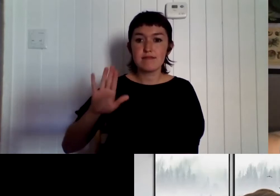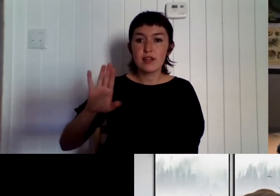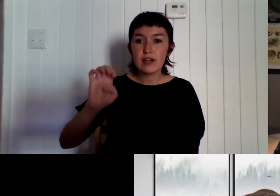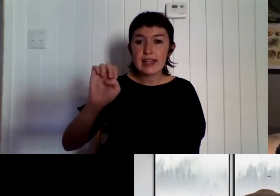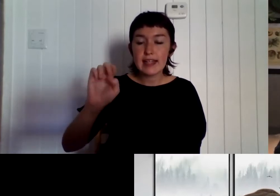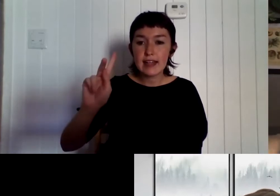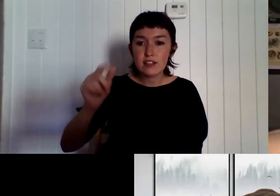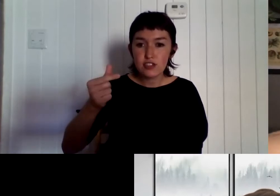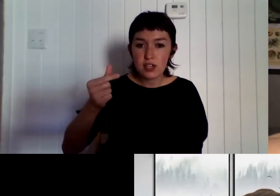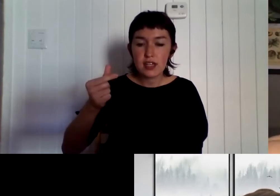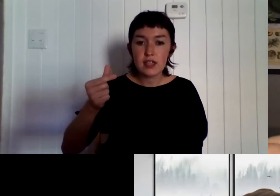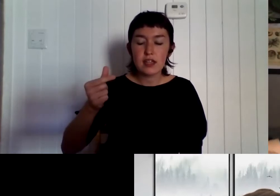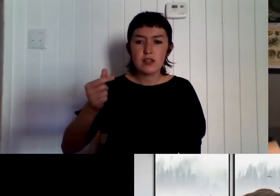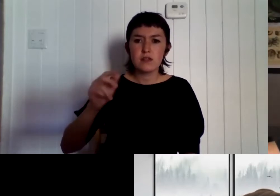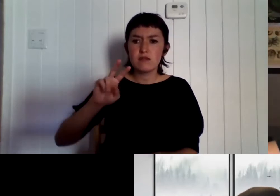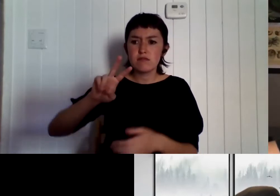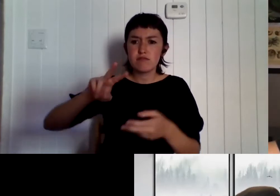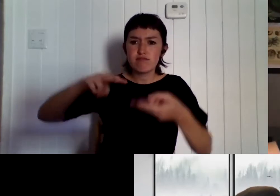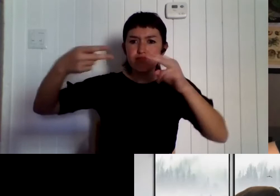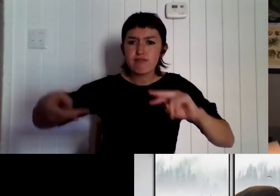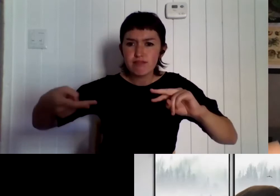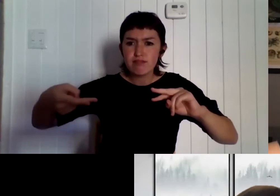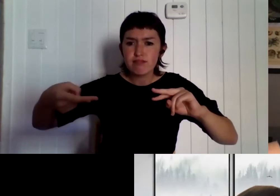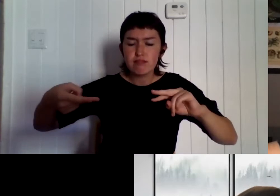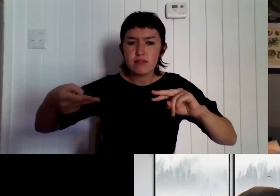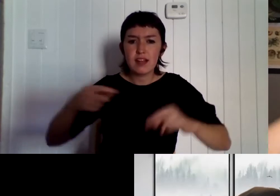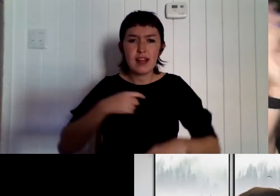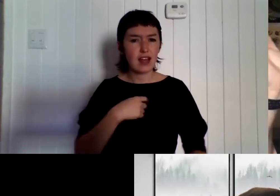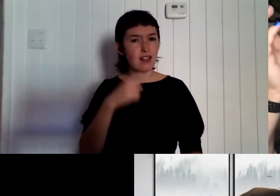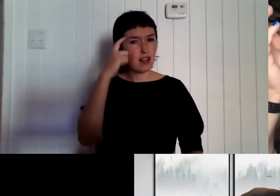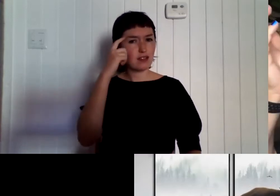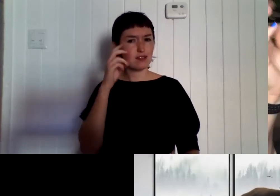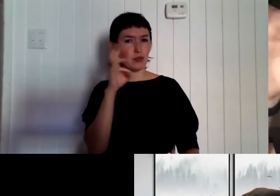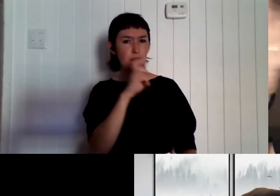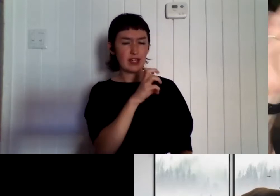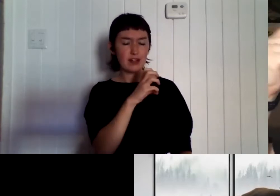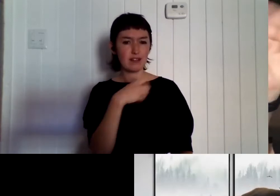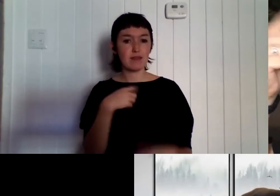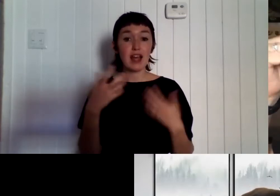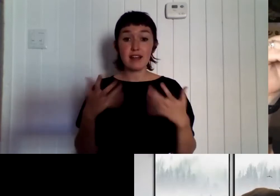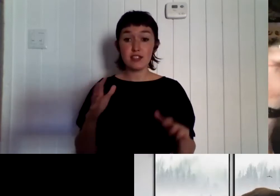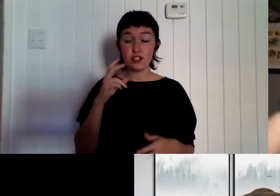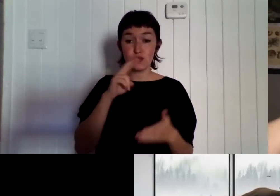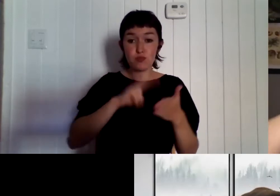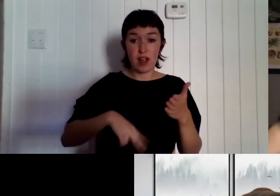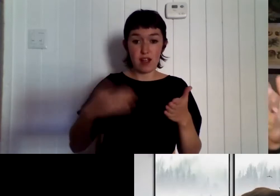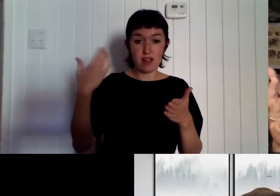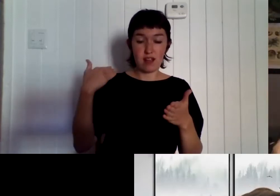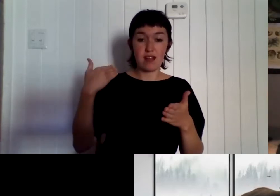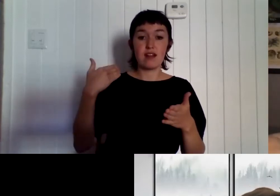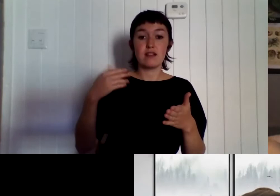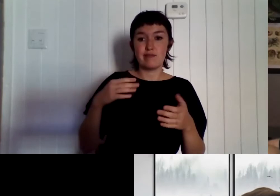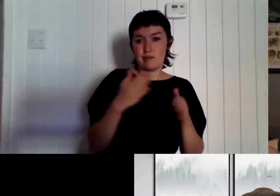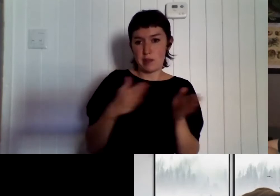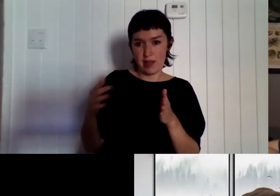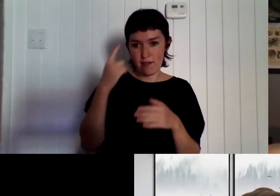EKG was like flipped backwards. And I was like, that's so weird. And I had read, like while preparing for the course to teach,